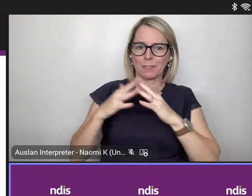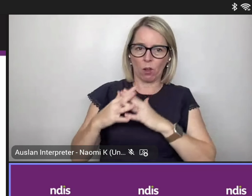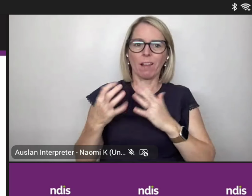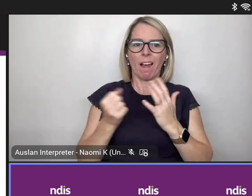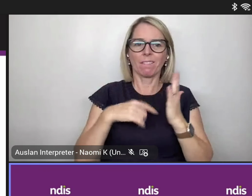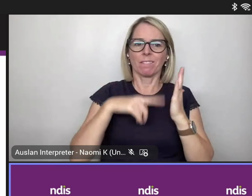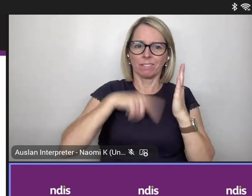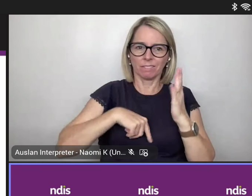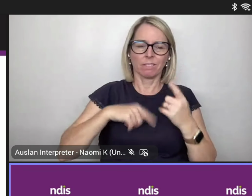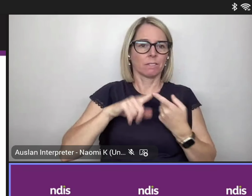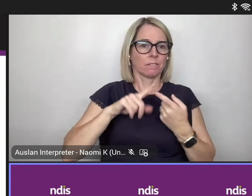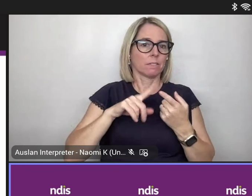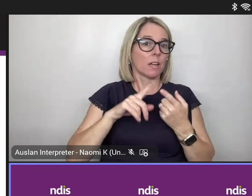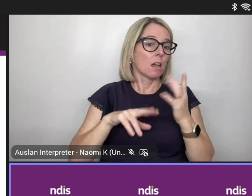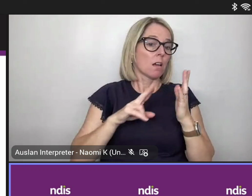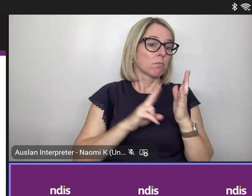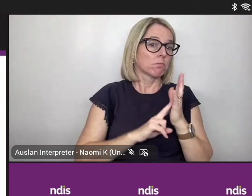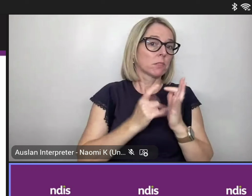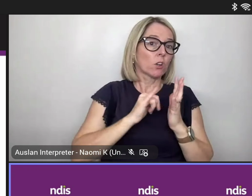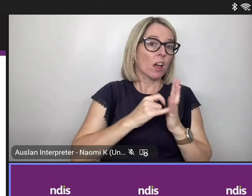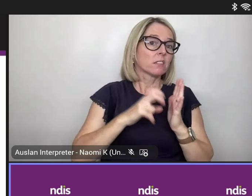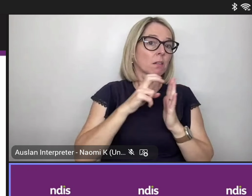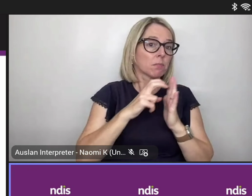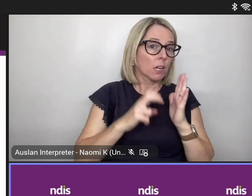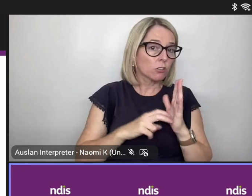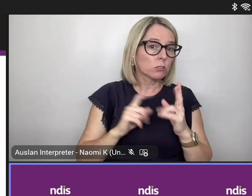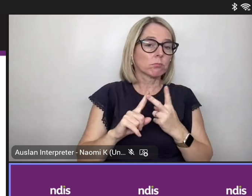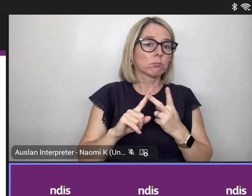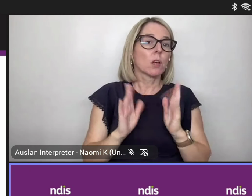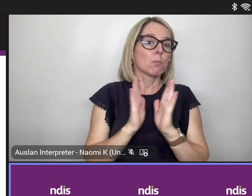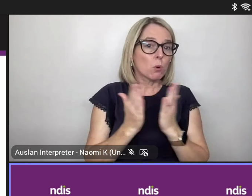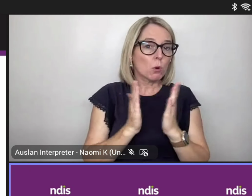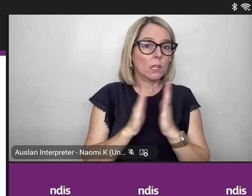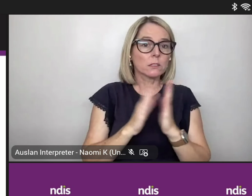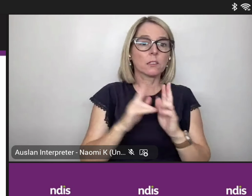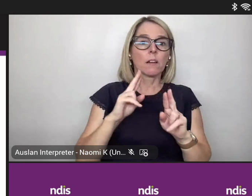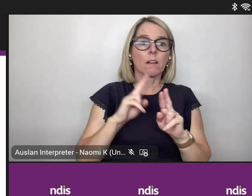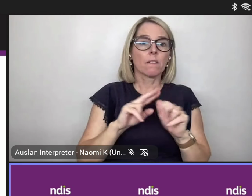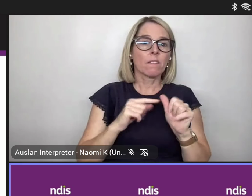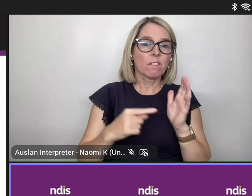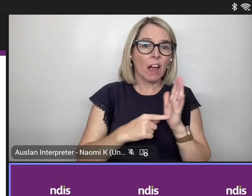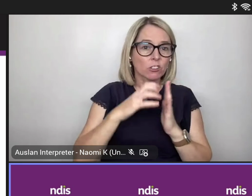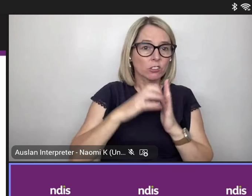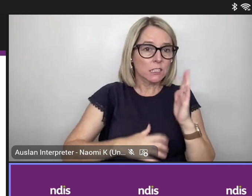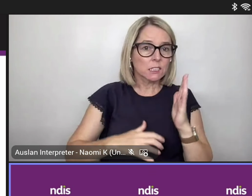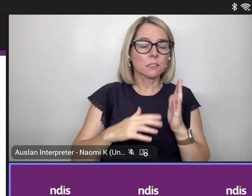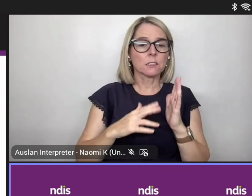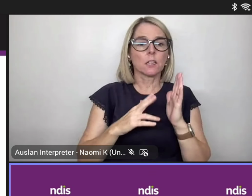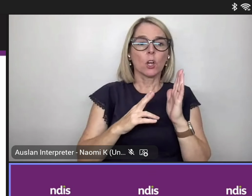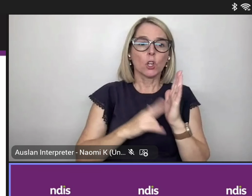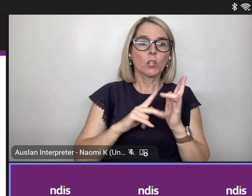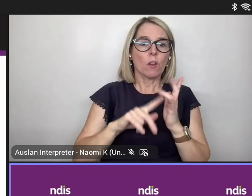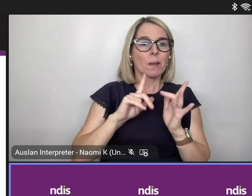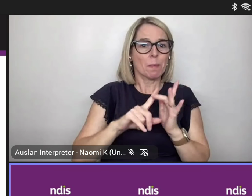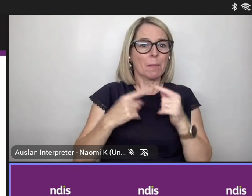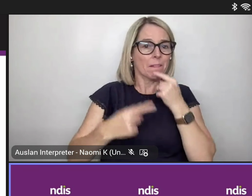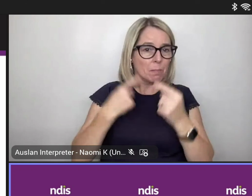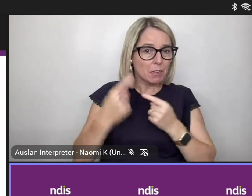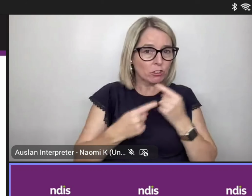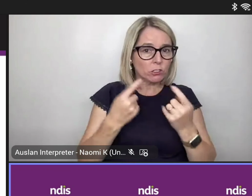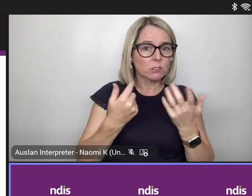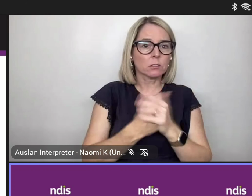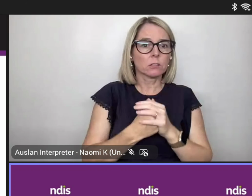the NDIS, the booklets and fact sheets, notice of impairments, can I apply to change my notice